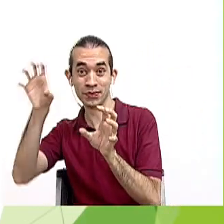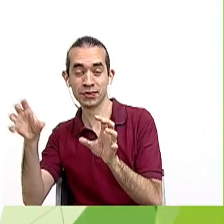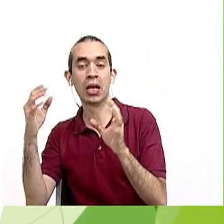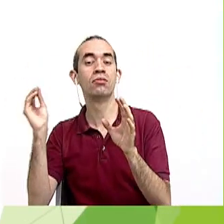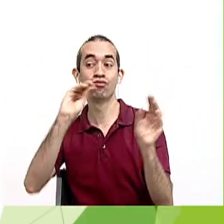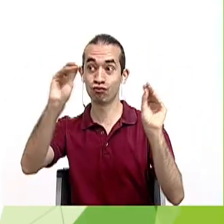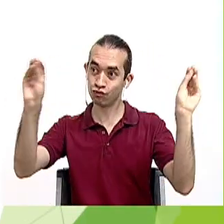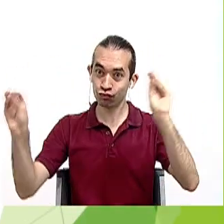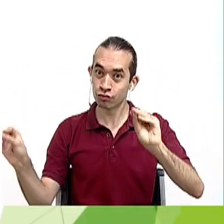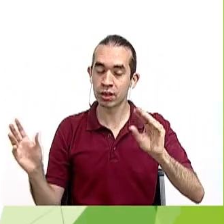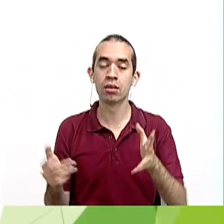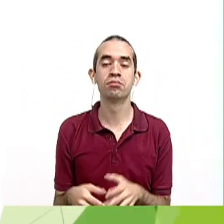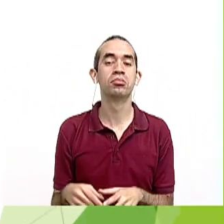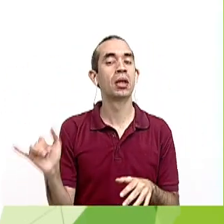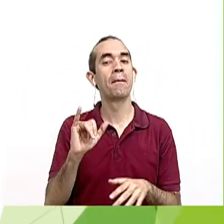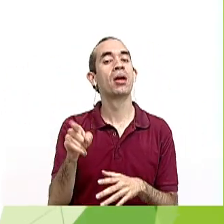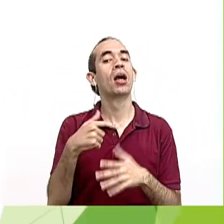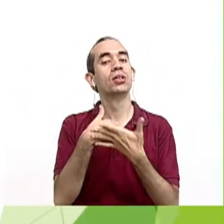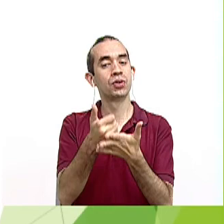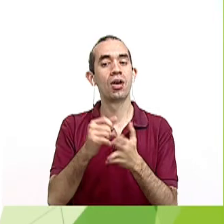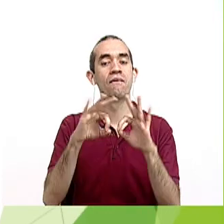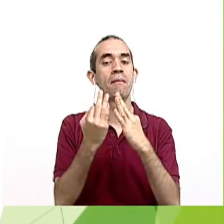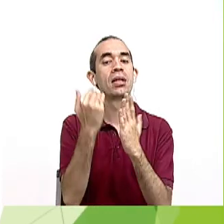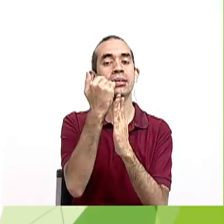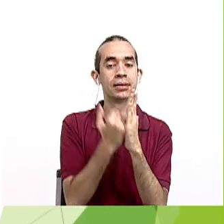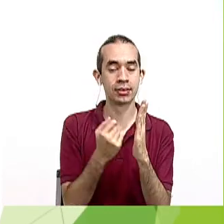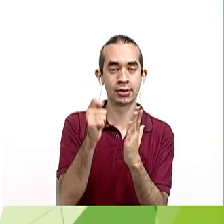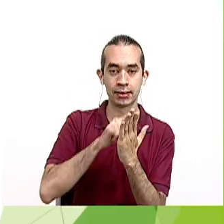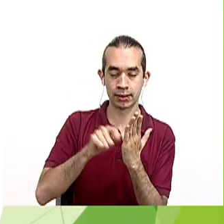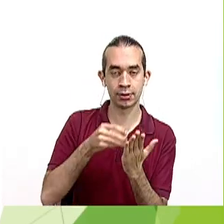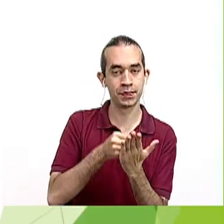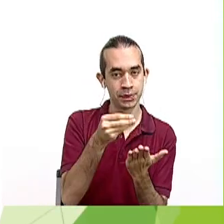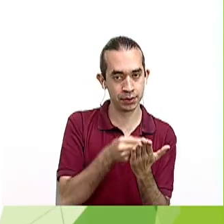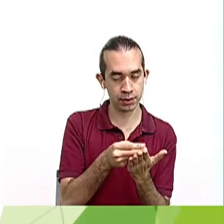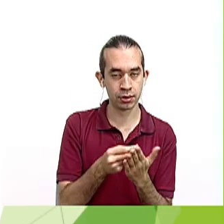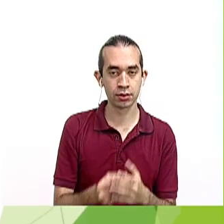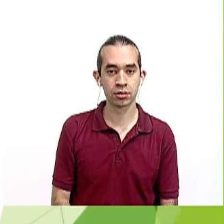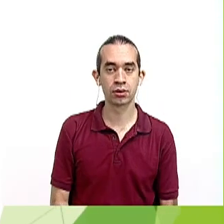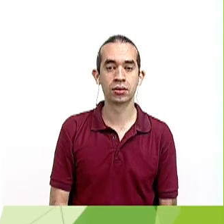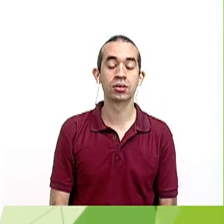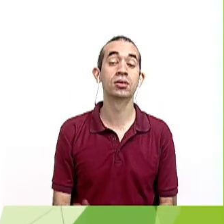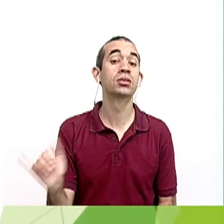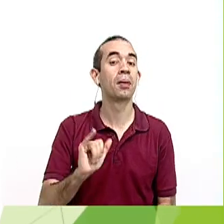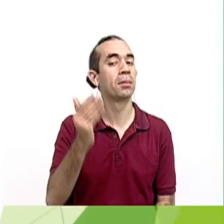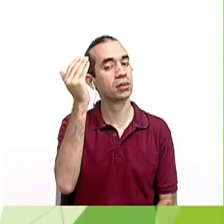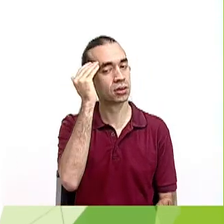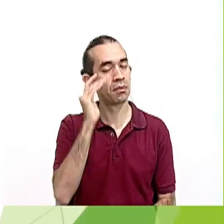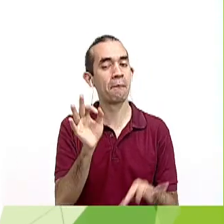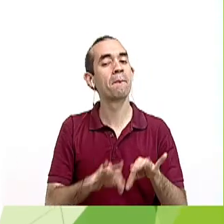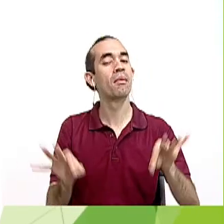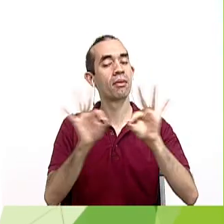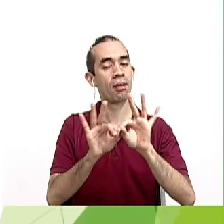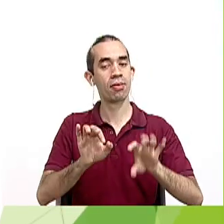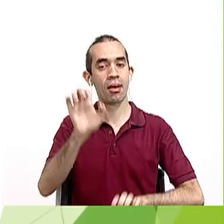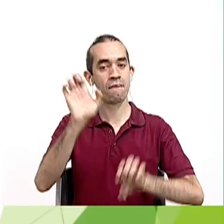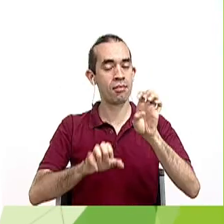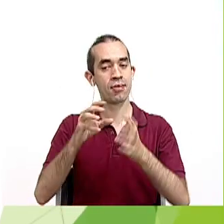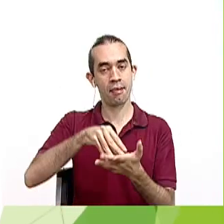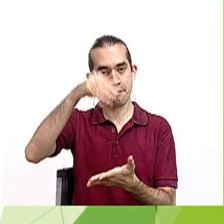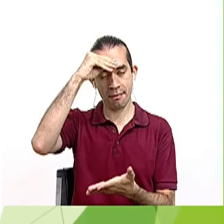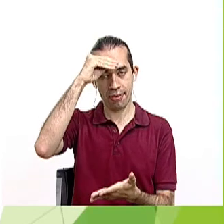a shopping list. And of course, we need to assess our learning. Okay, let's look at